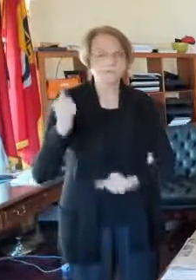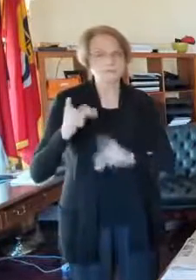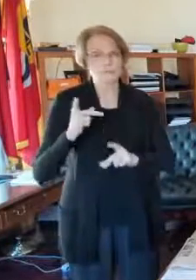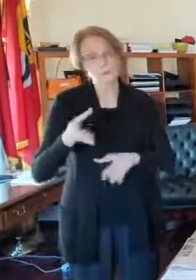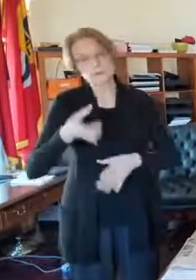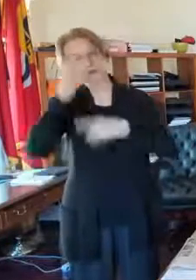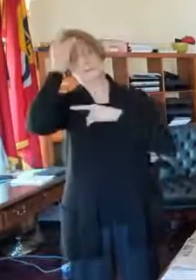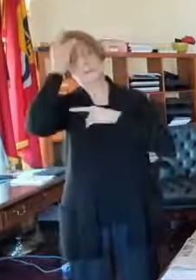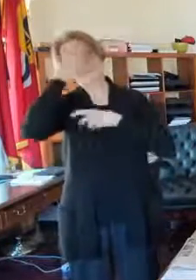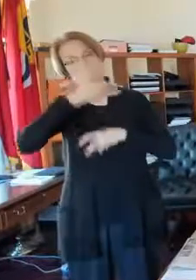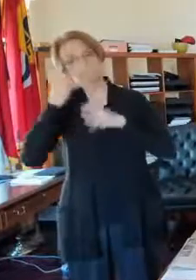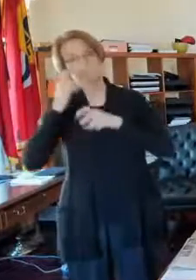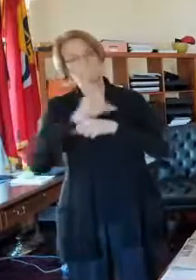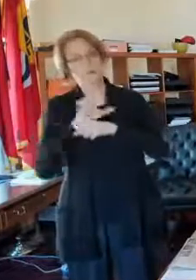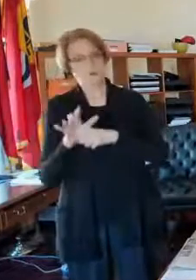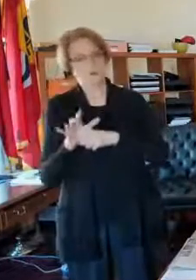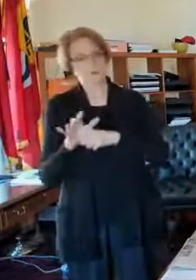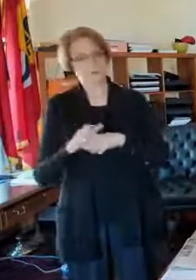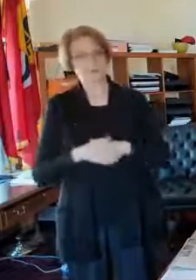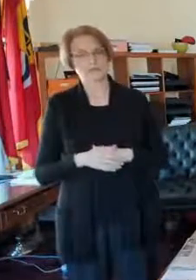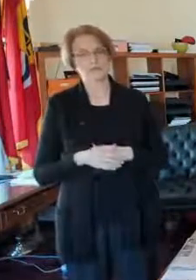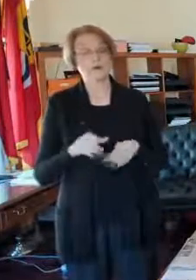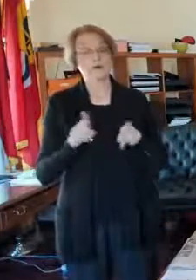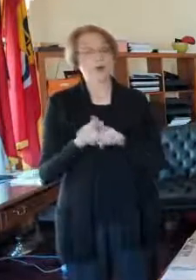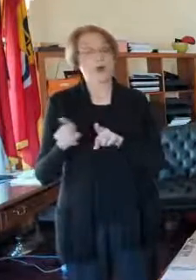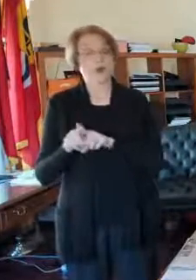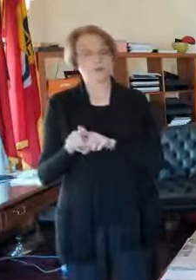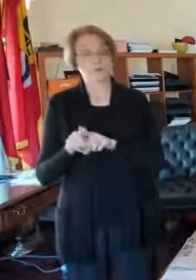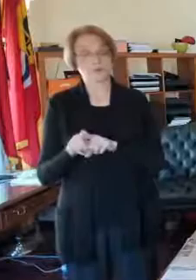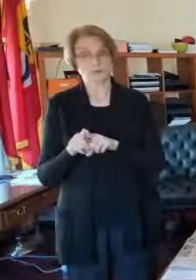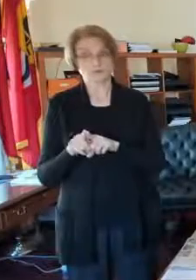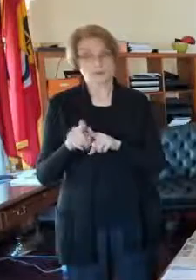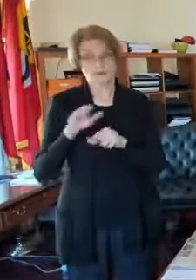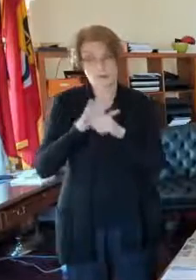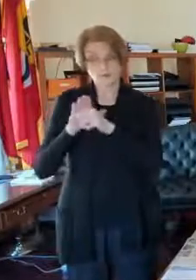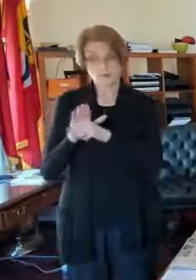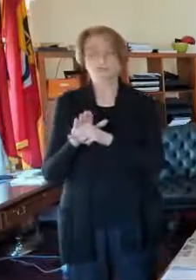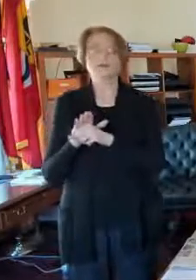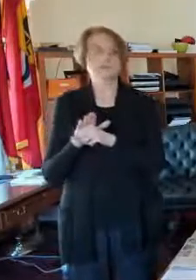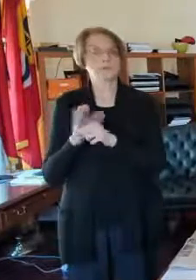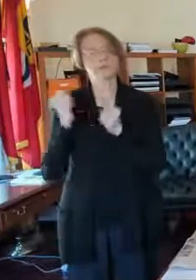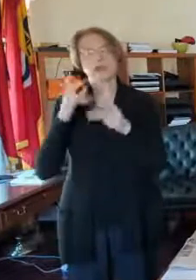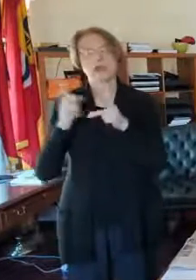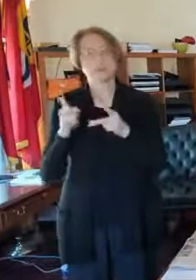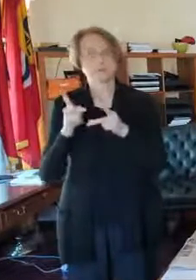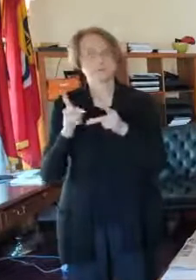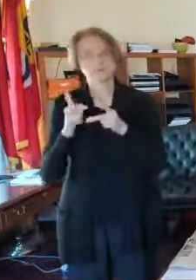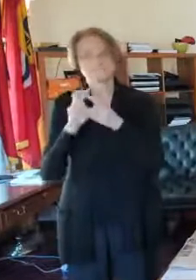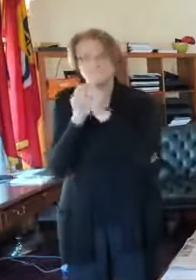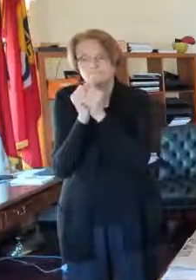cases. Now, they are also densely populated areas. So